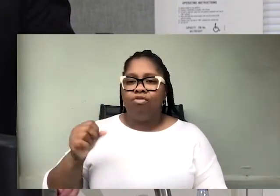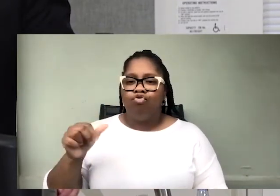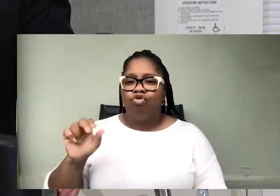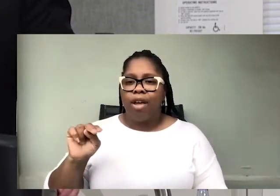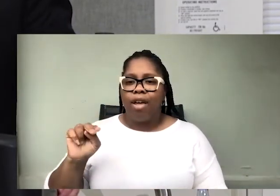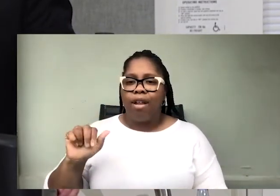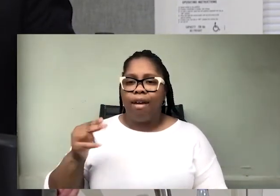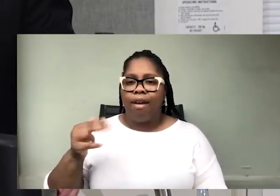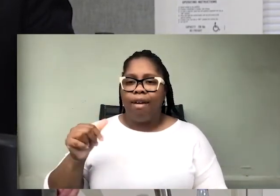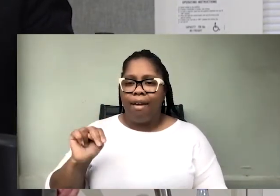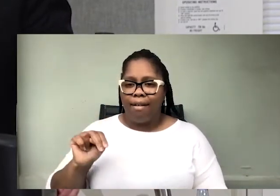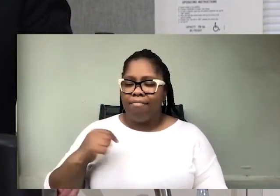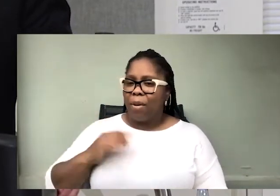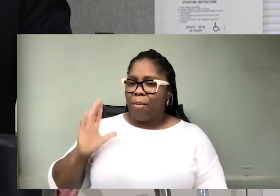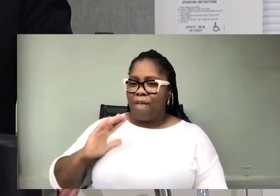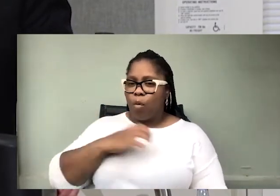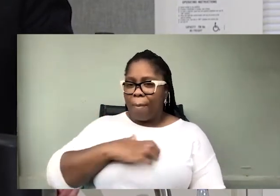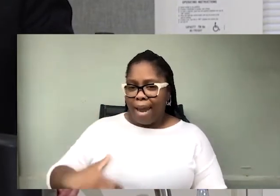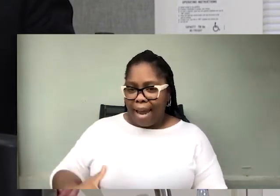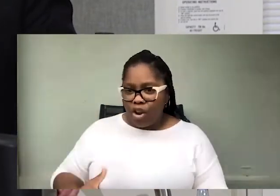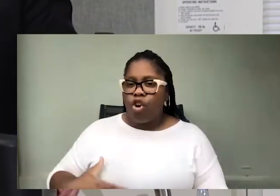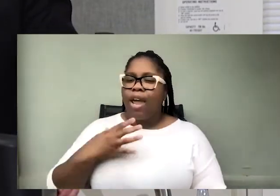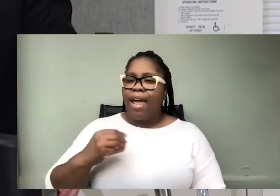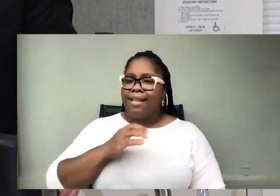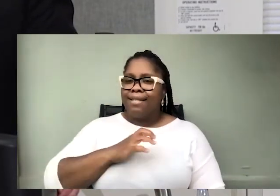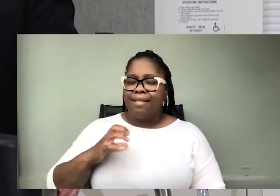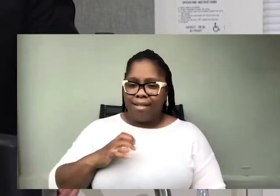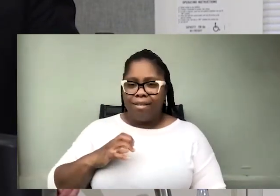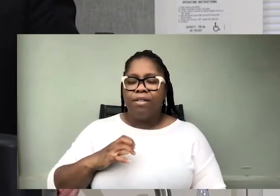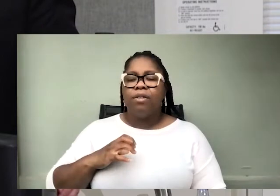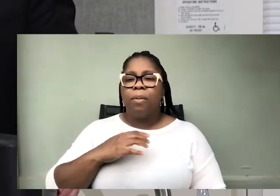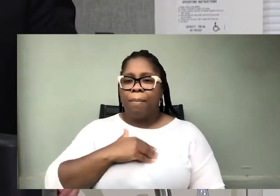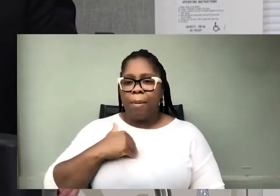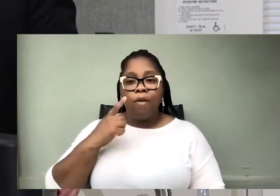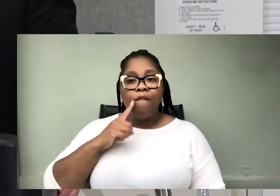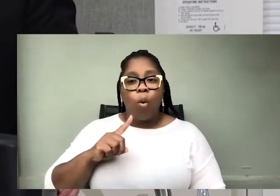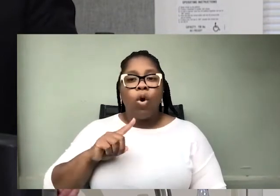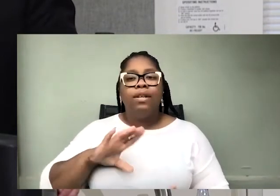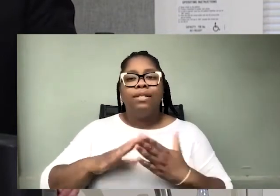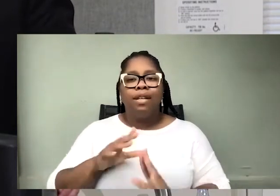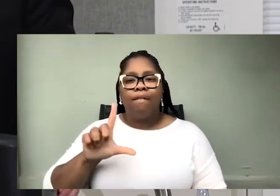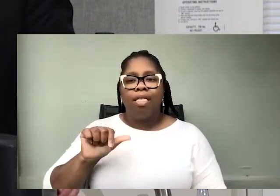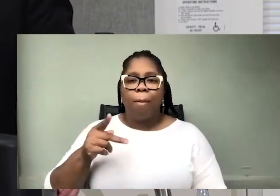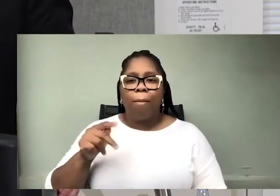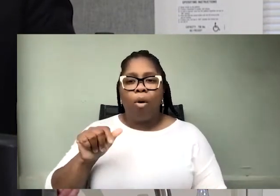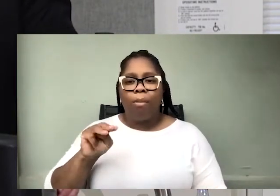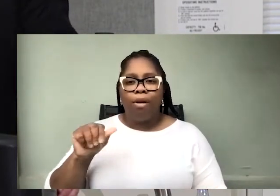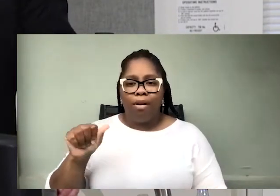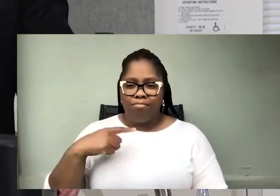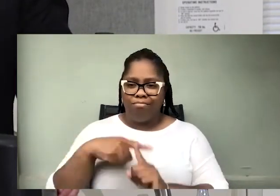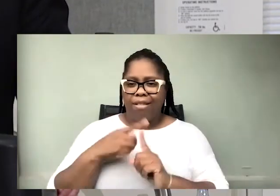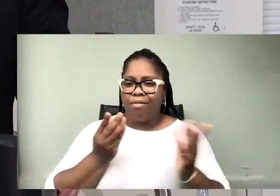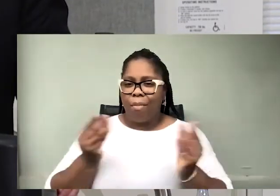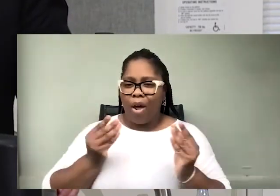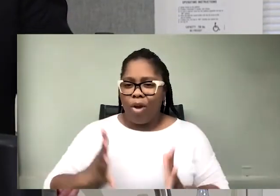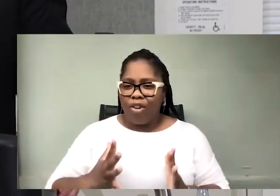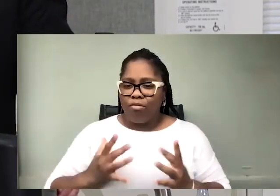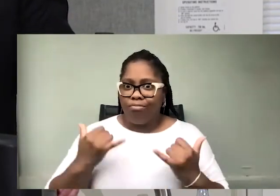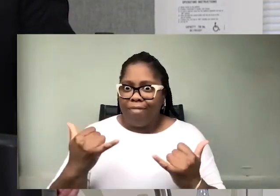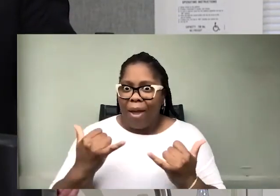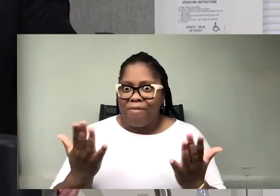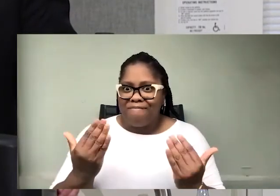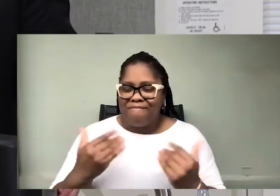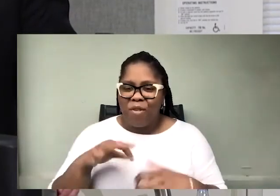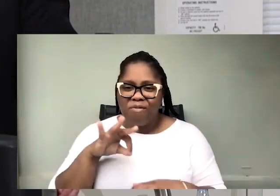former mayor and city council member for the city of La Palma. I also have been your moderator. Now let's get right to the wonderful elected officials that want